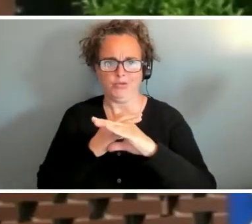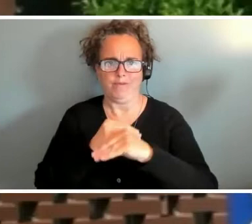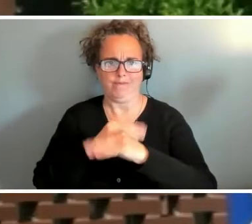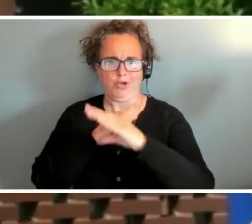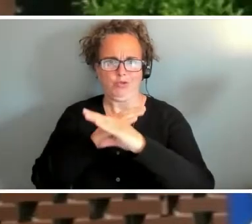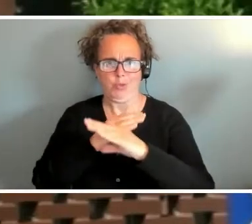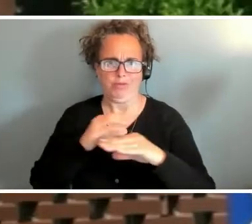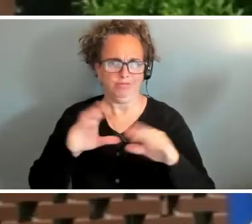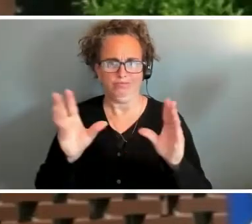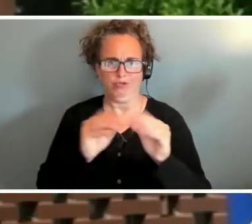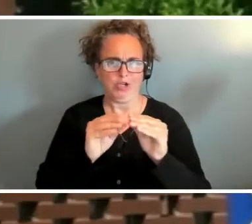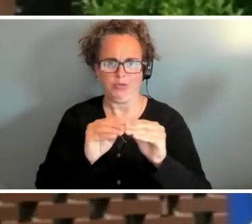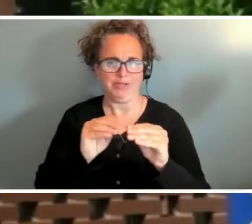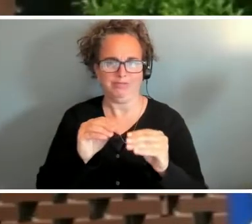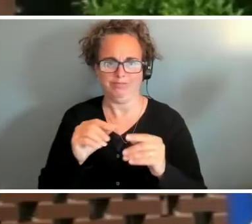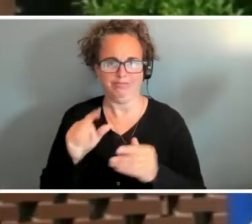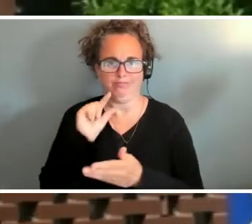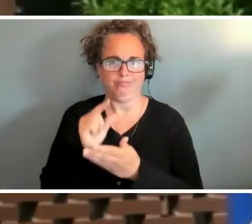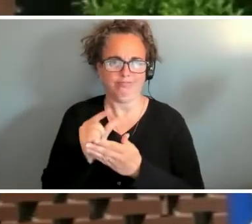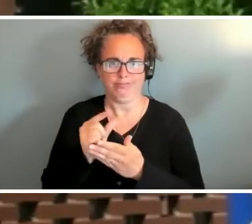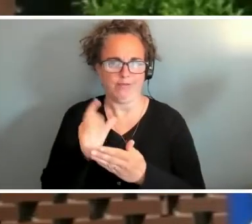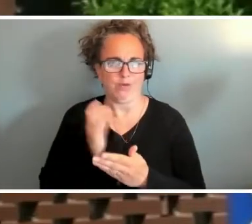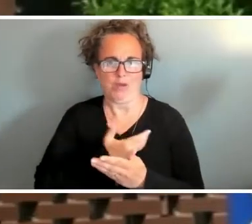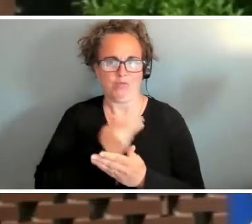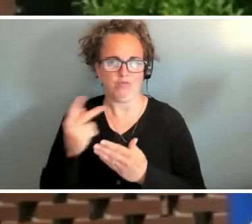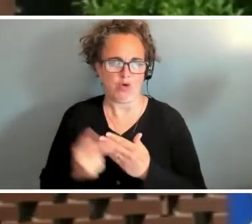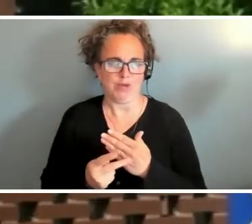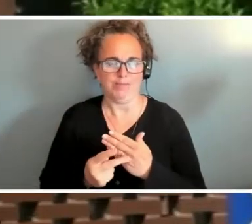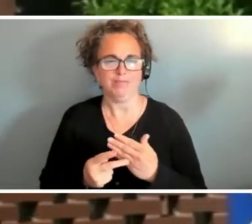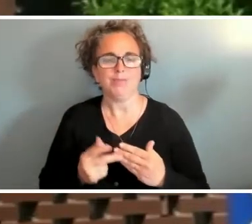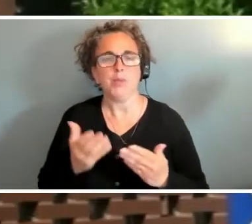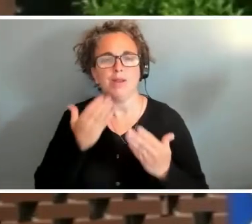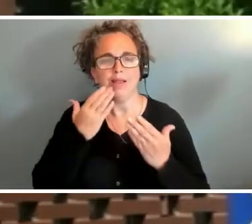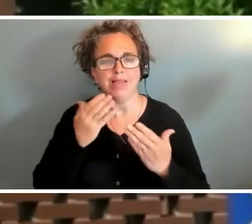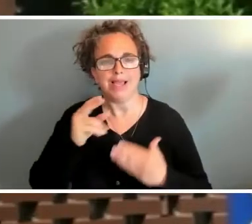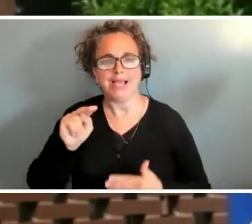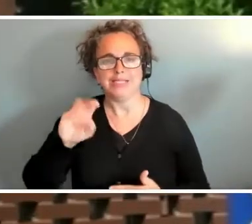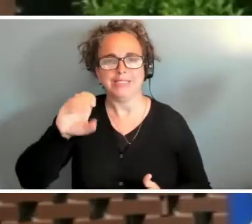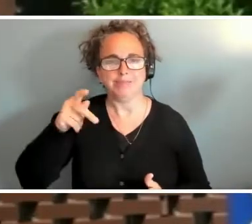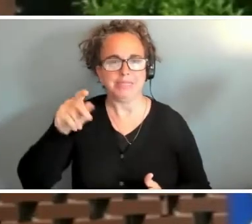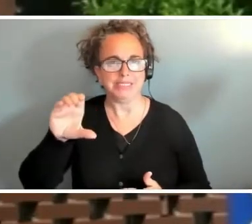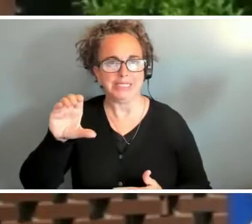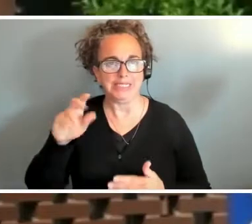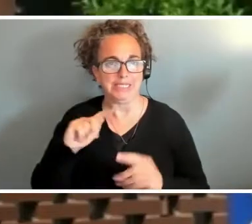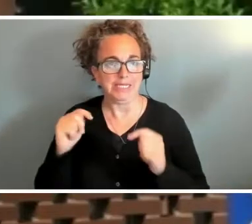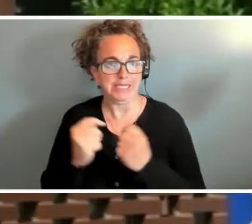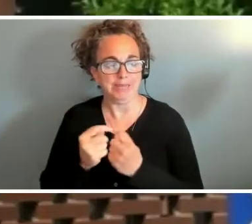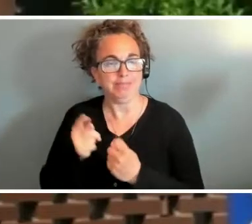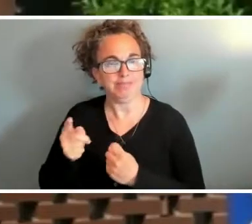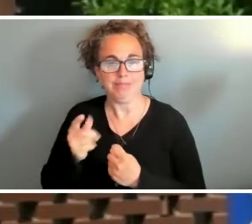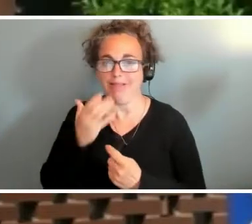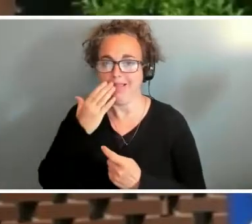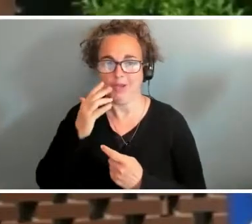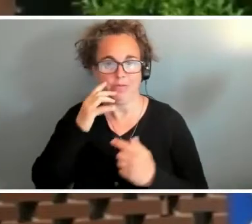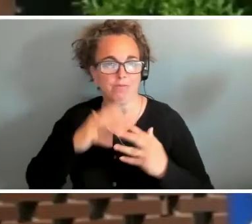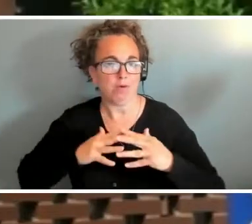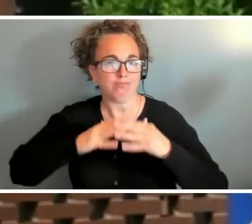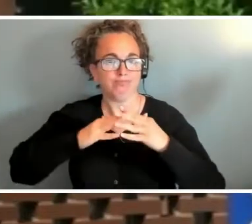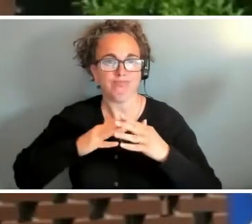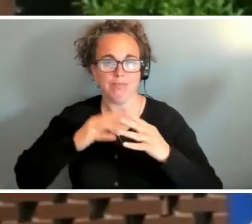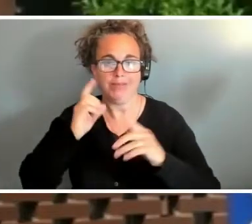Faculty Development Program. I want to thank the NCPC team for helping to make this moment possible for this